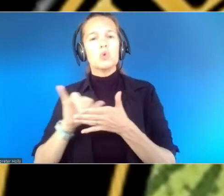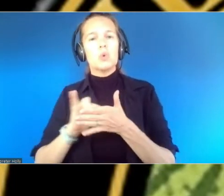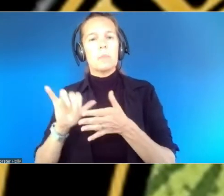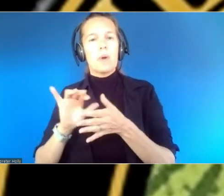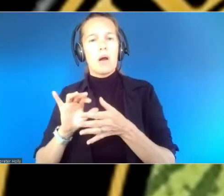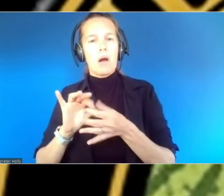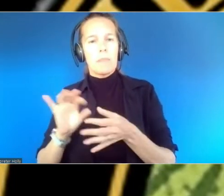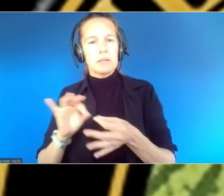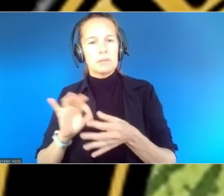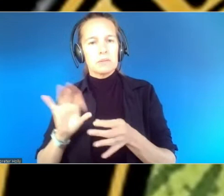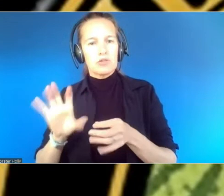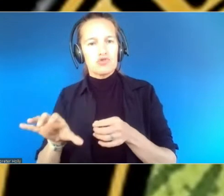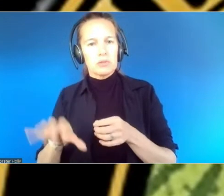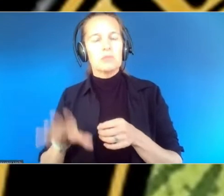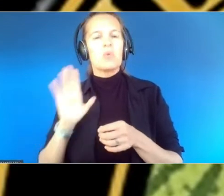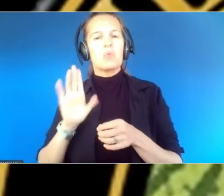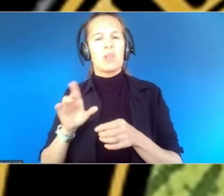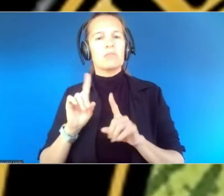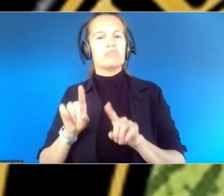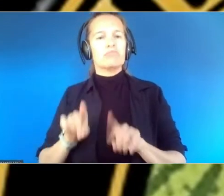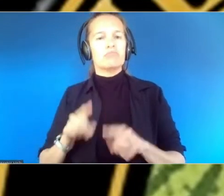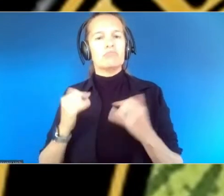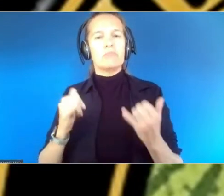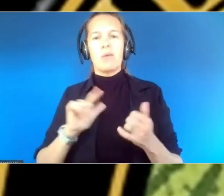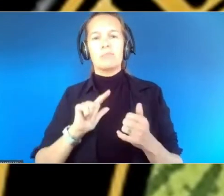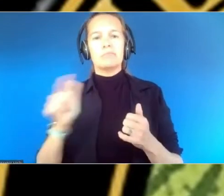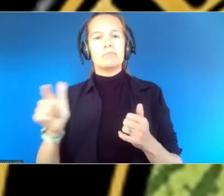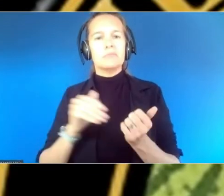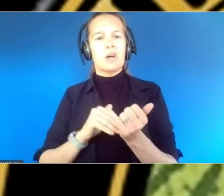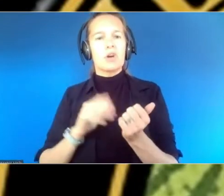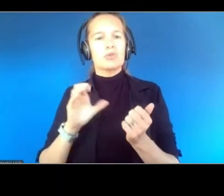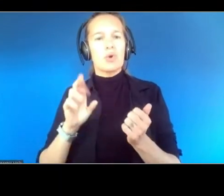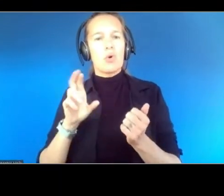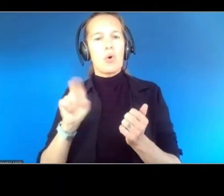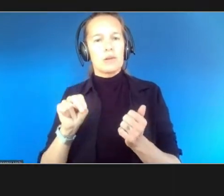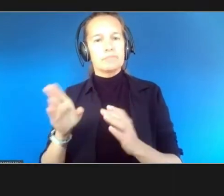them. Now, beginning with our health update, Dr. Coren, you have our attention.